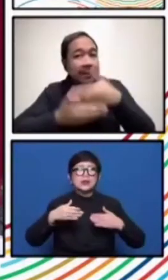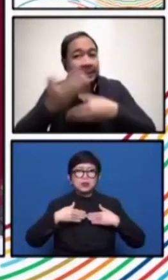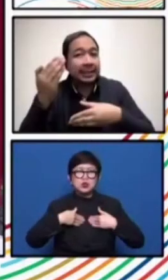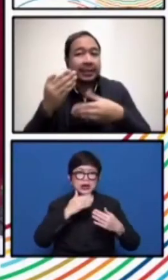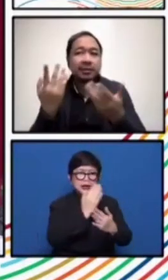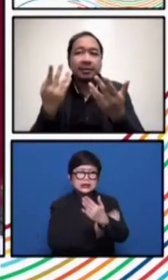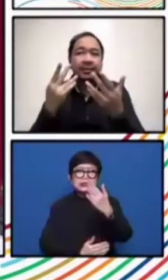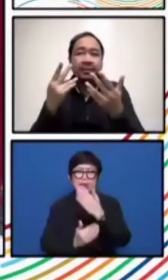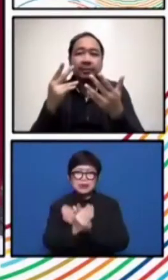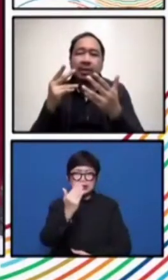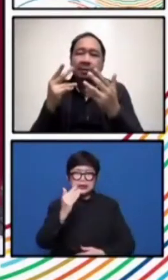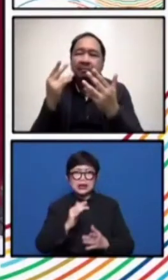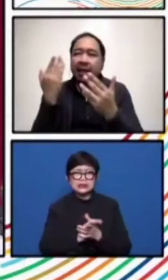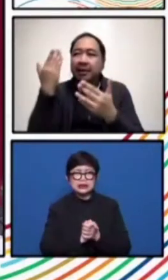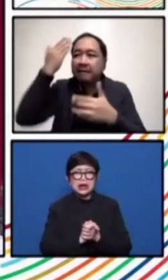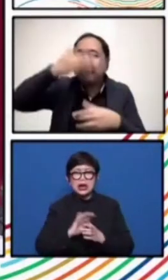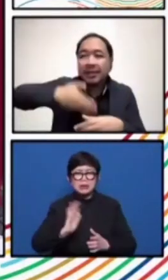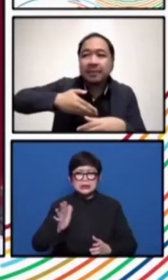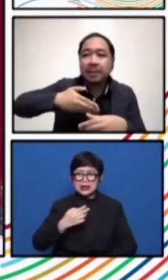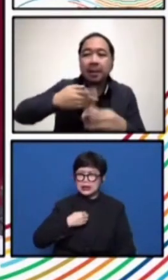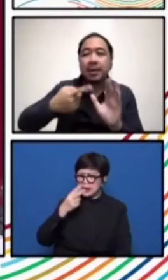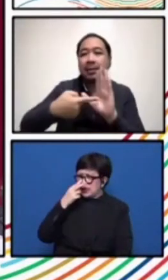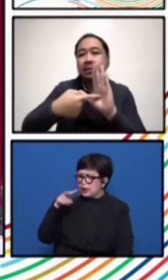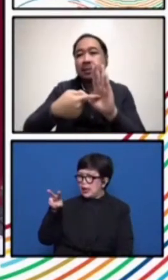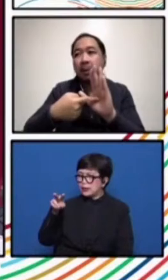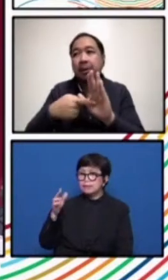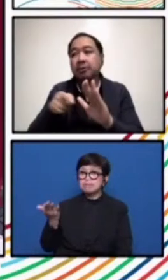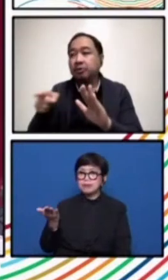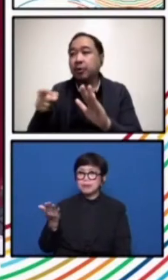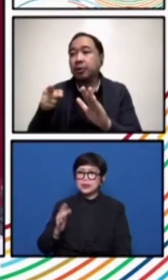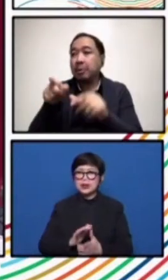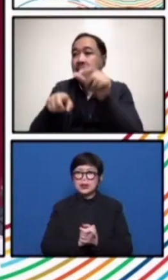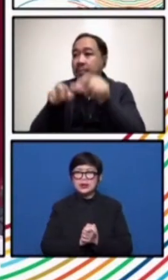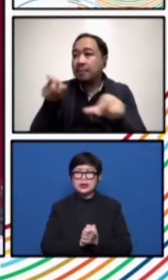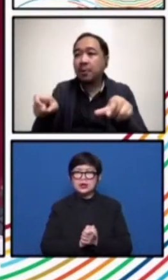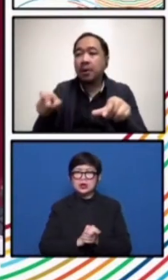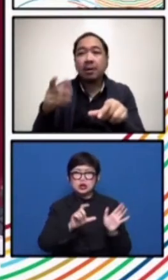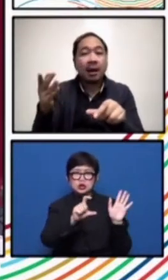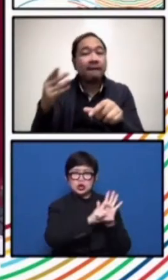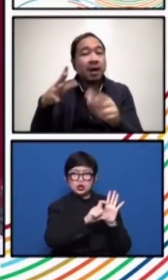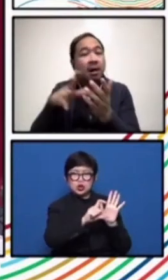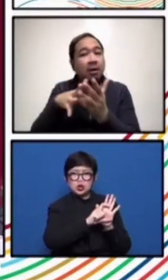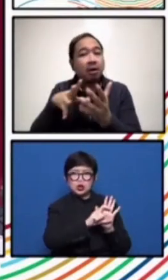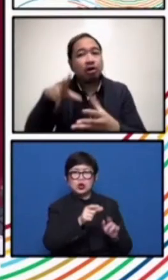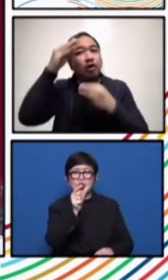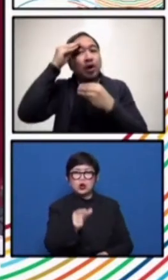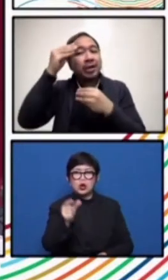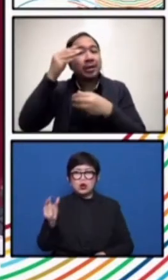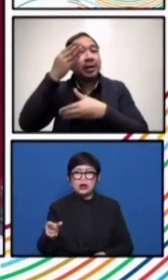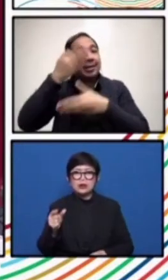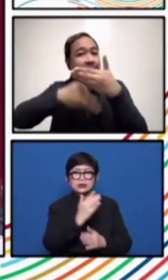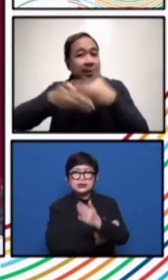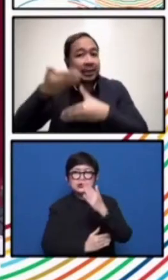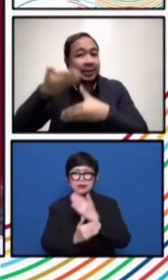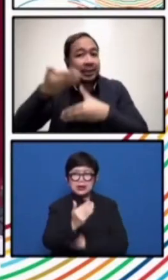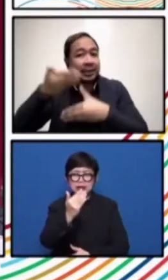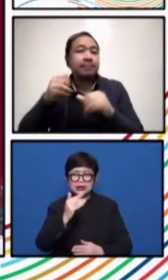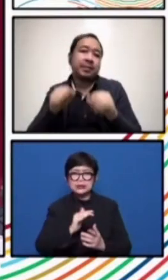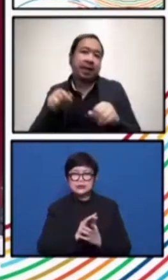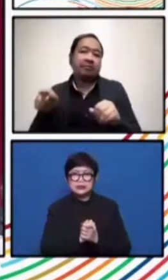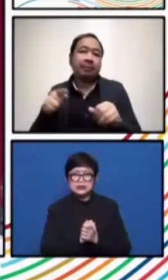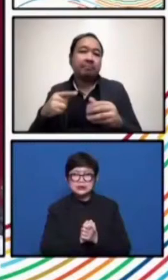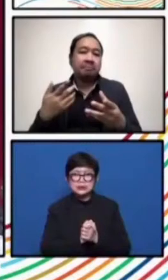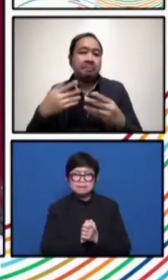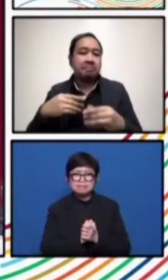visible for those for example those people with learning disability they can also get um enjoy